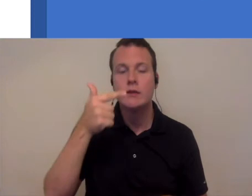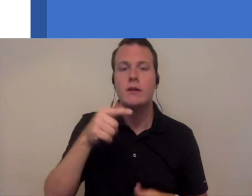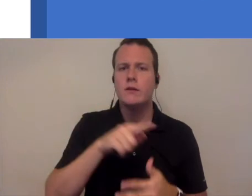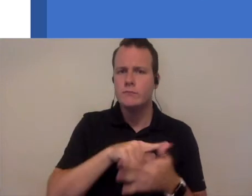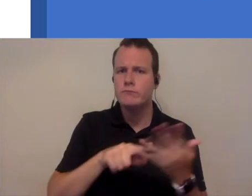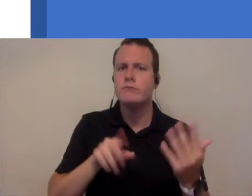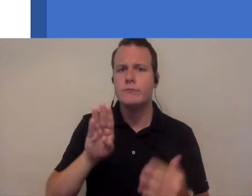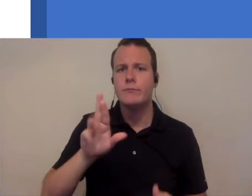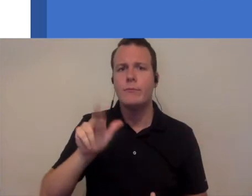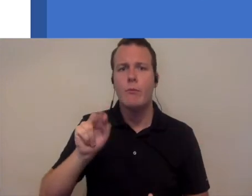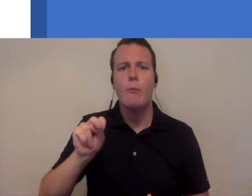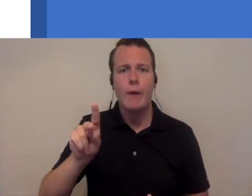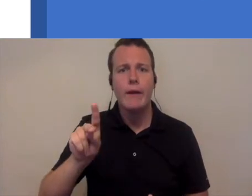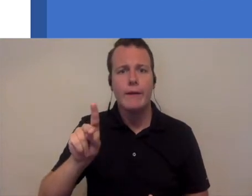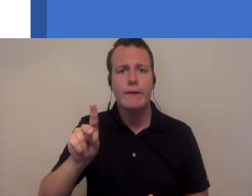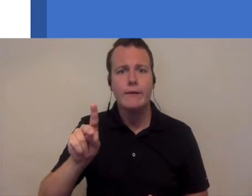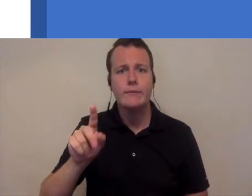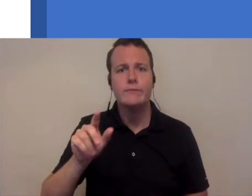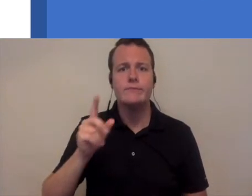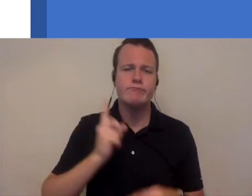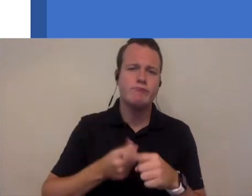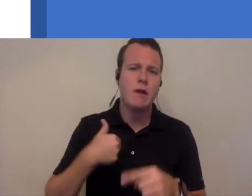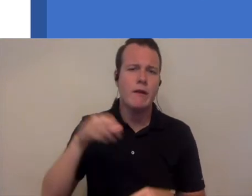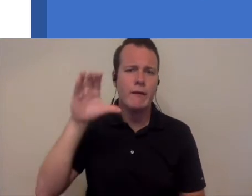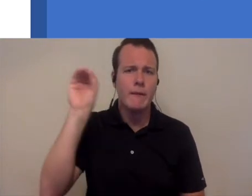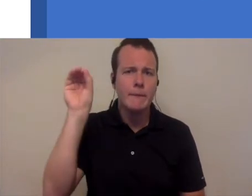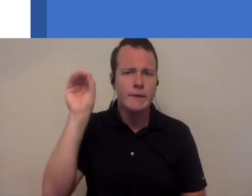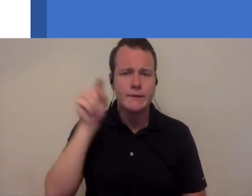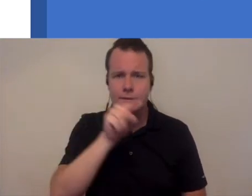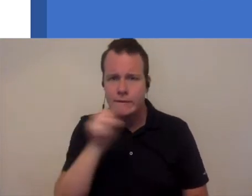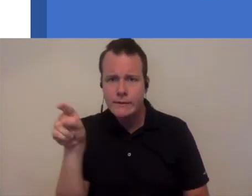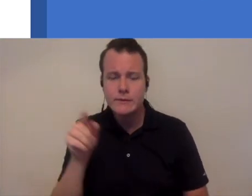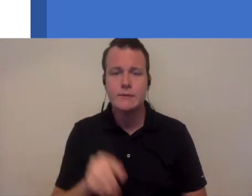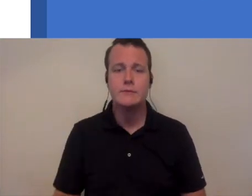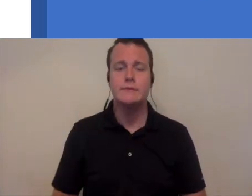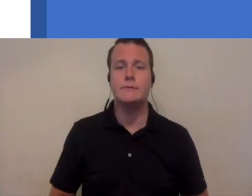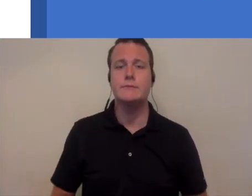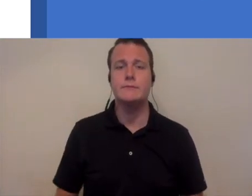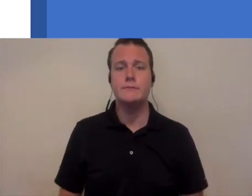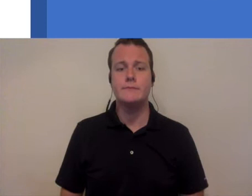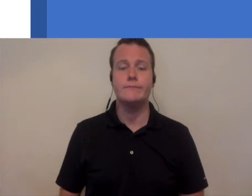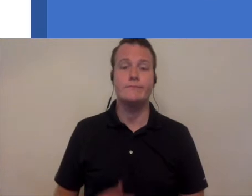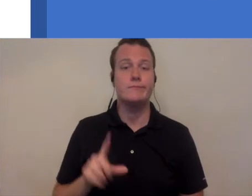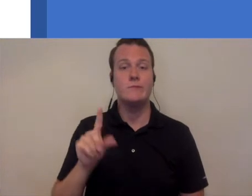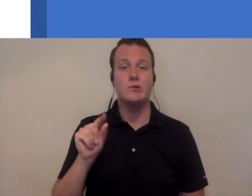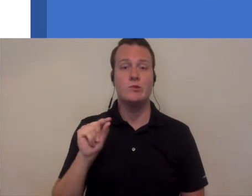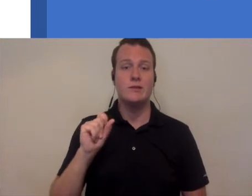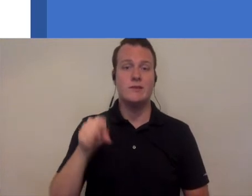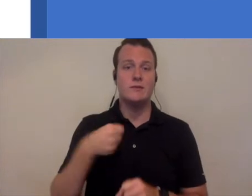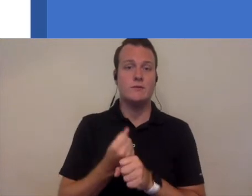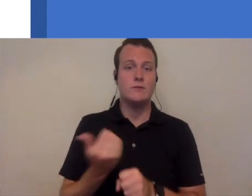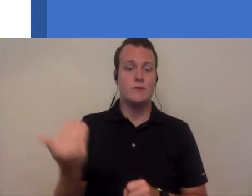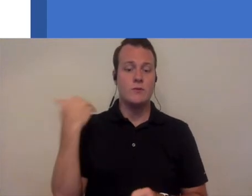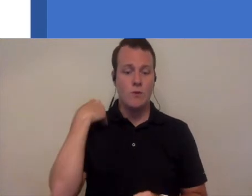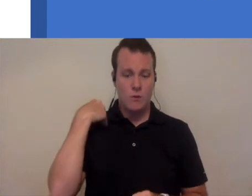brands, and they're companies. 20 years ago, as it shows, we would have